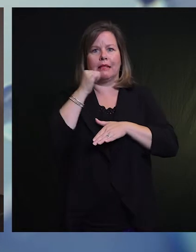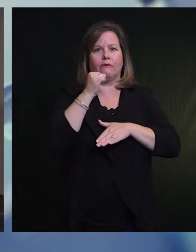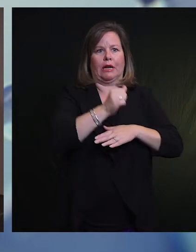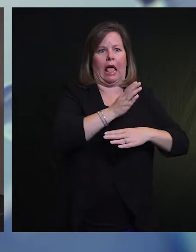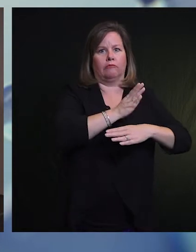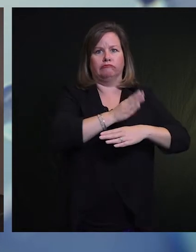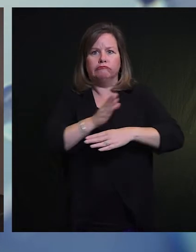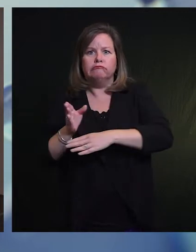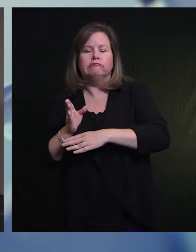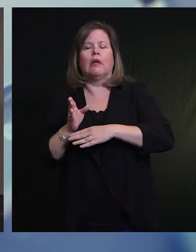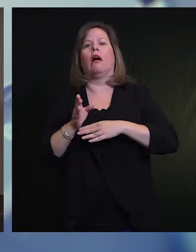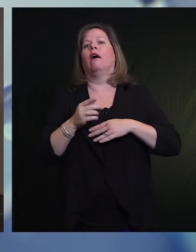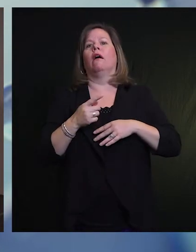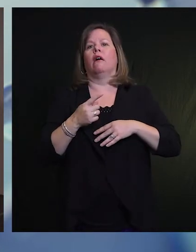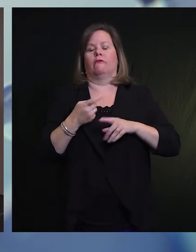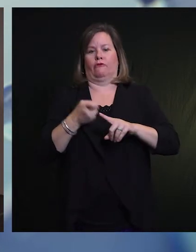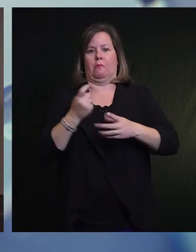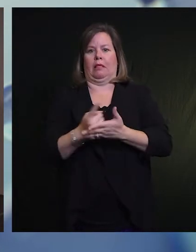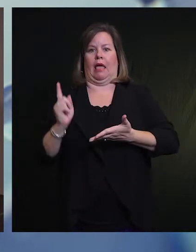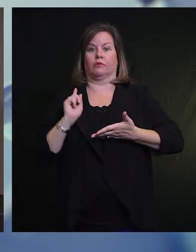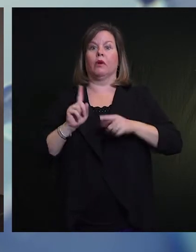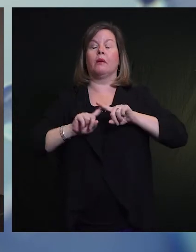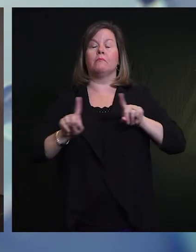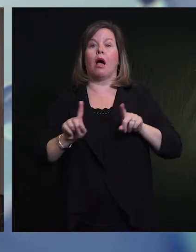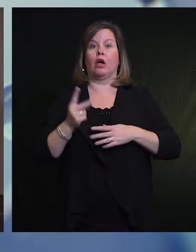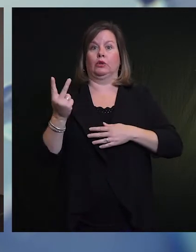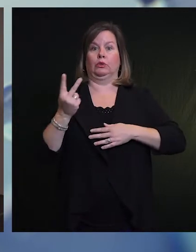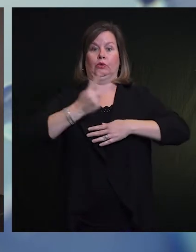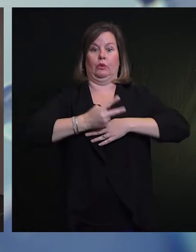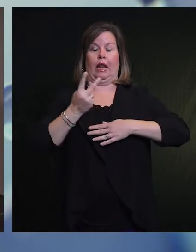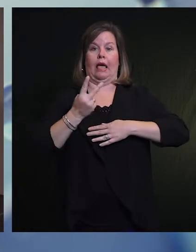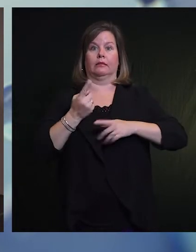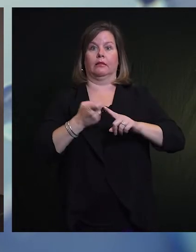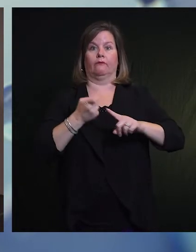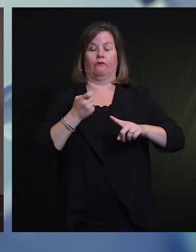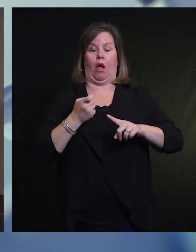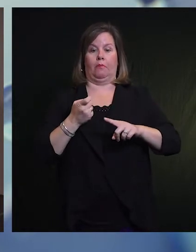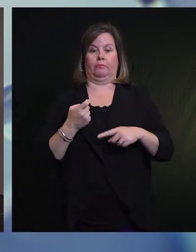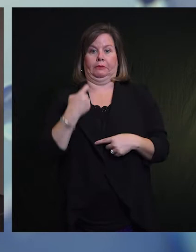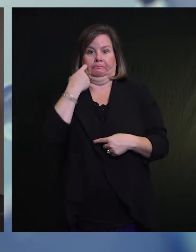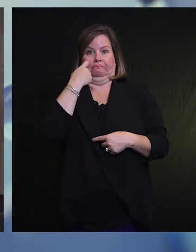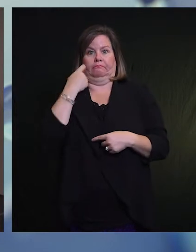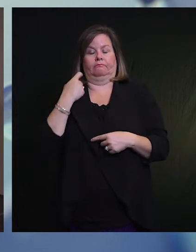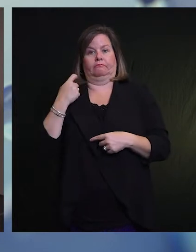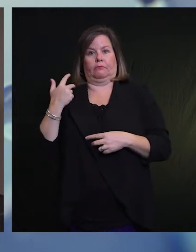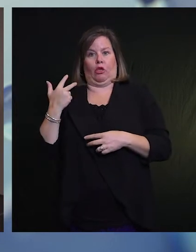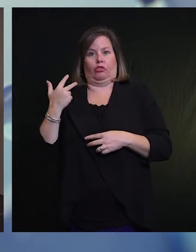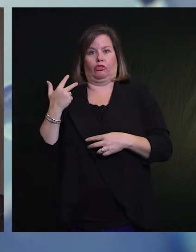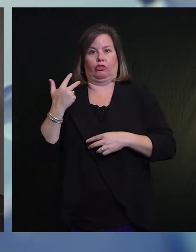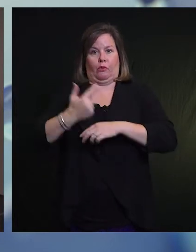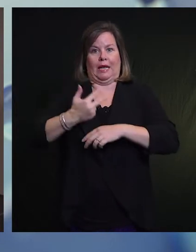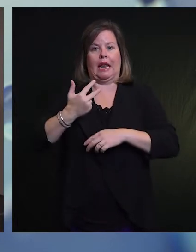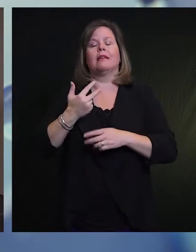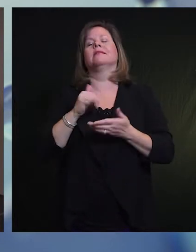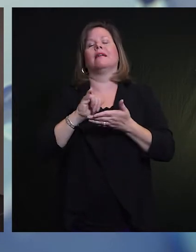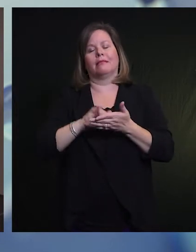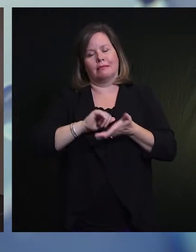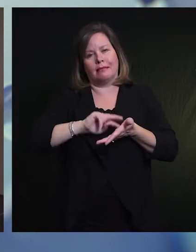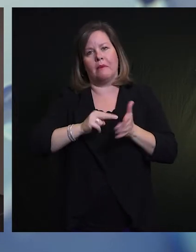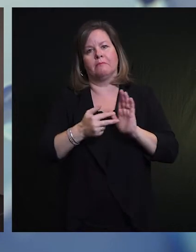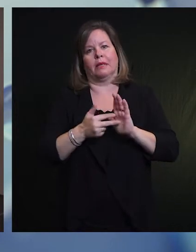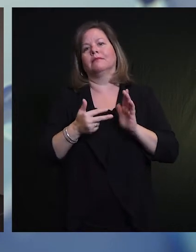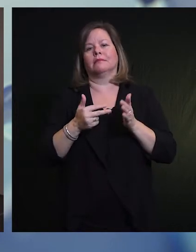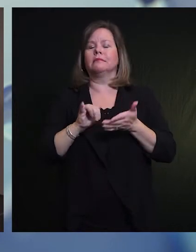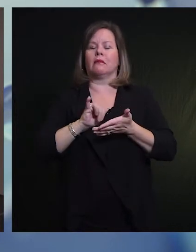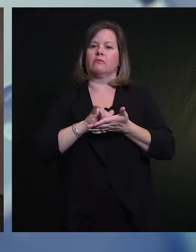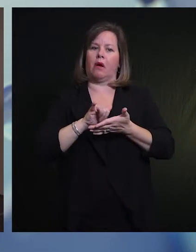over many of the days in the last week and a half. But these 2 deaths over the course of 3 days is very encouraging that